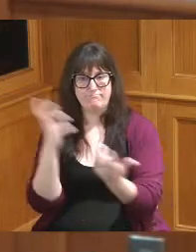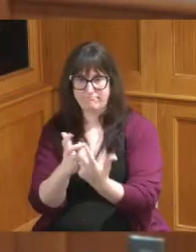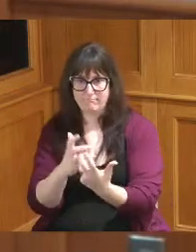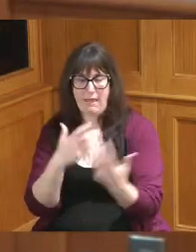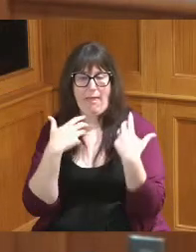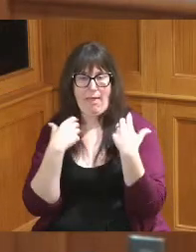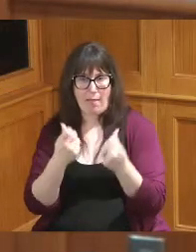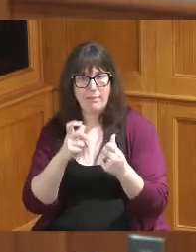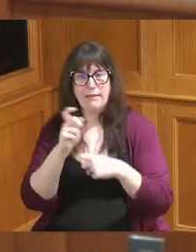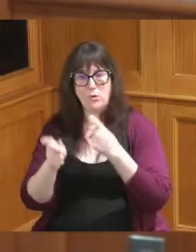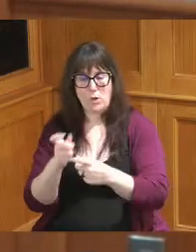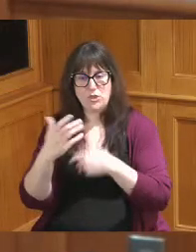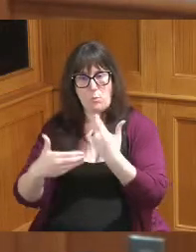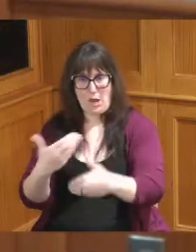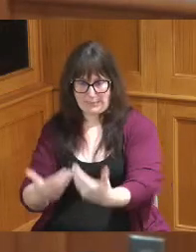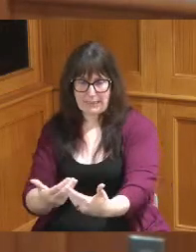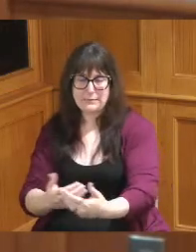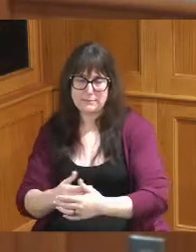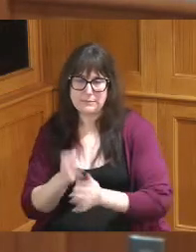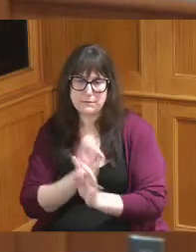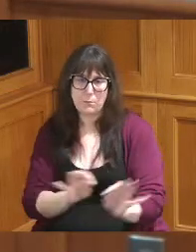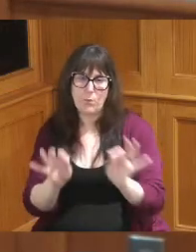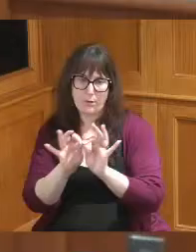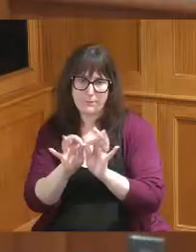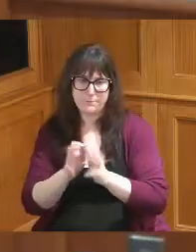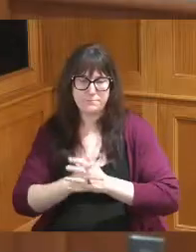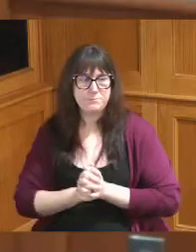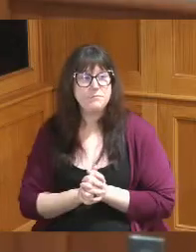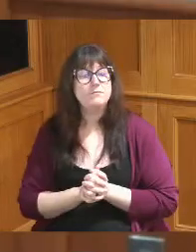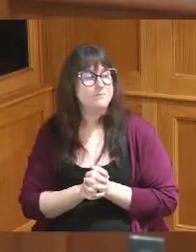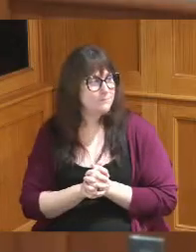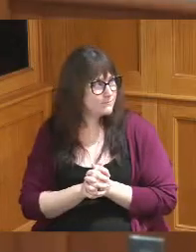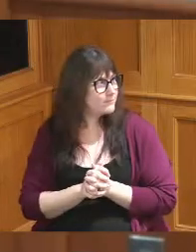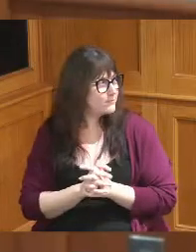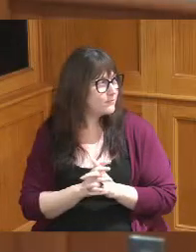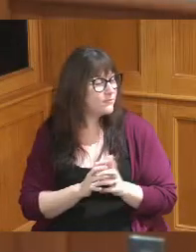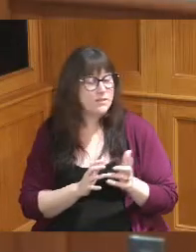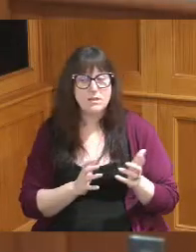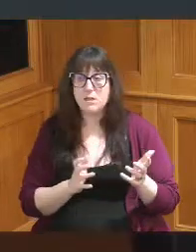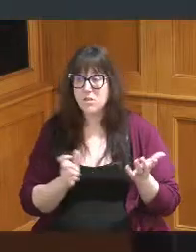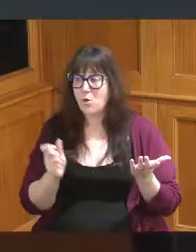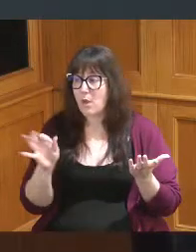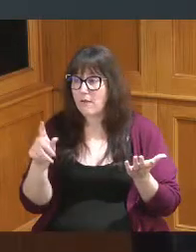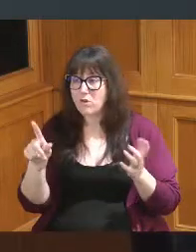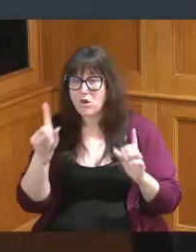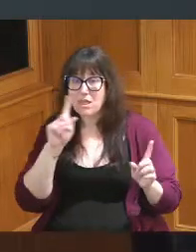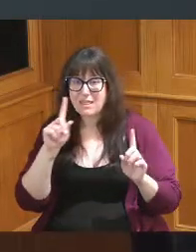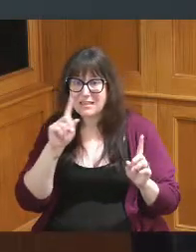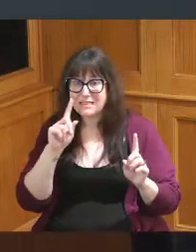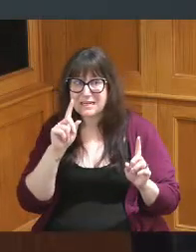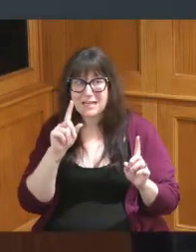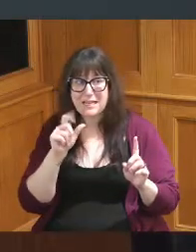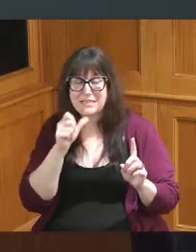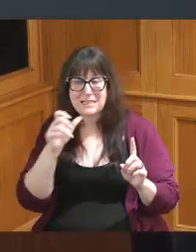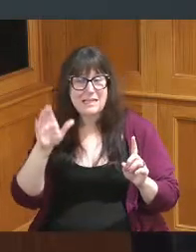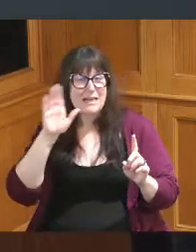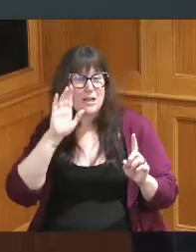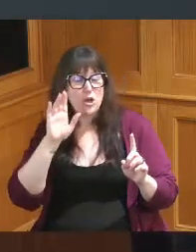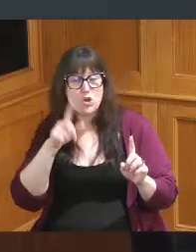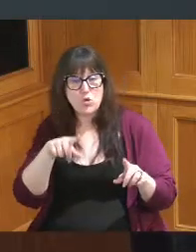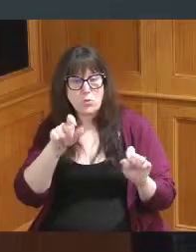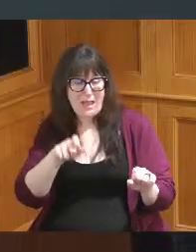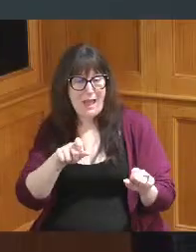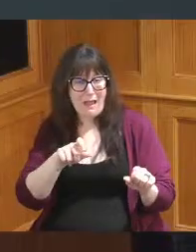healthy donation process. And So those who maybe are listening and didn't hear it all completely, but you can be a